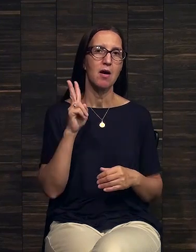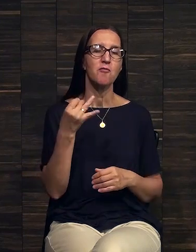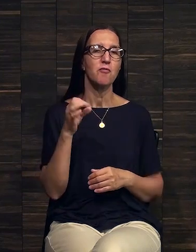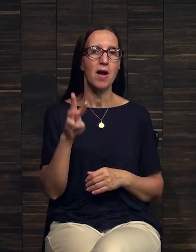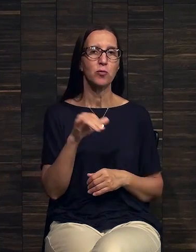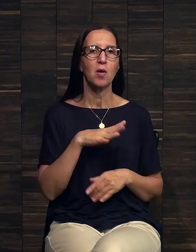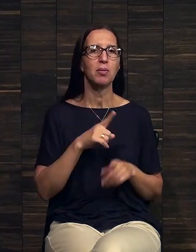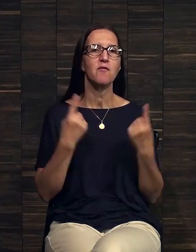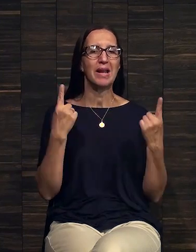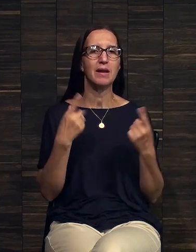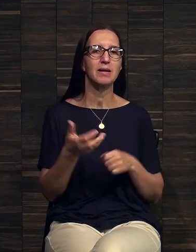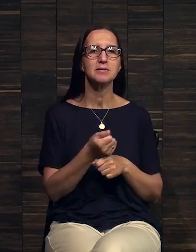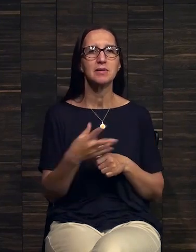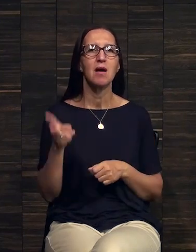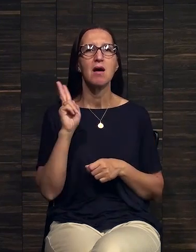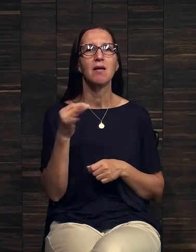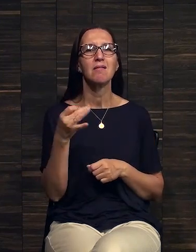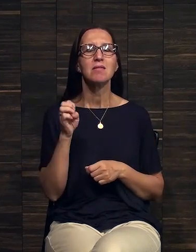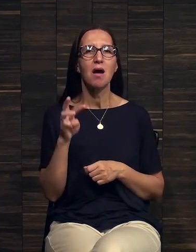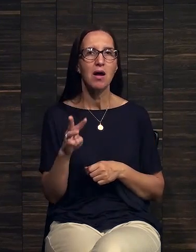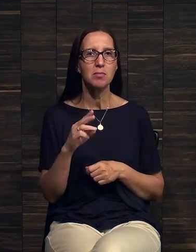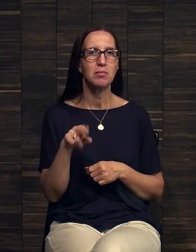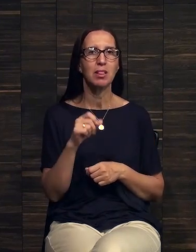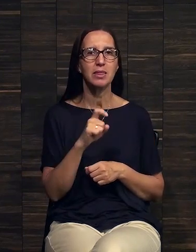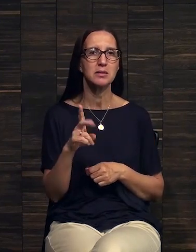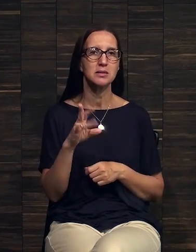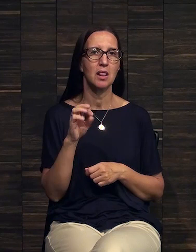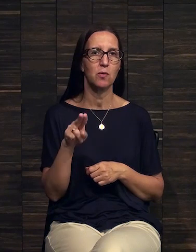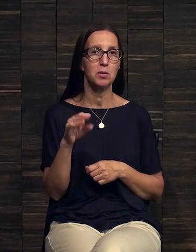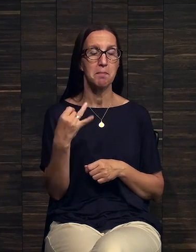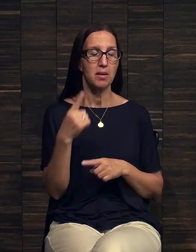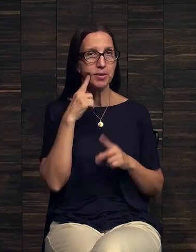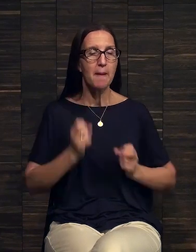it was written a crime. They had crime doesn't pay the serious.